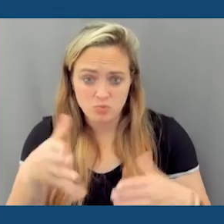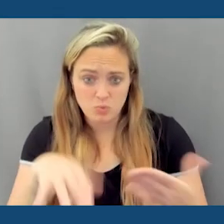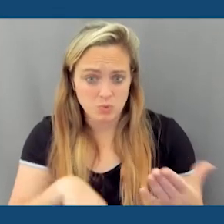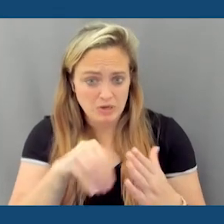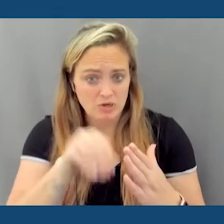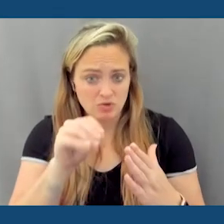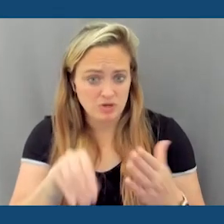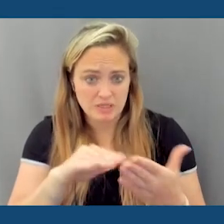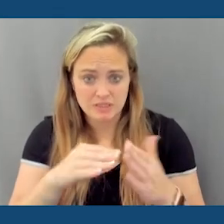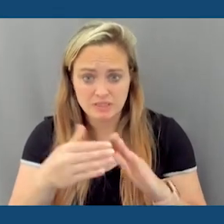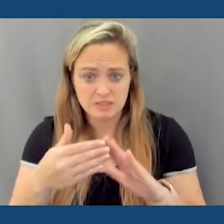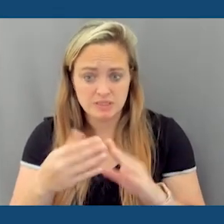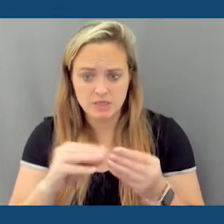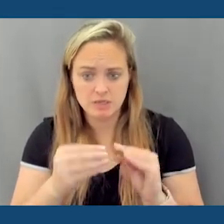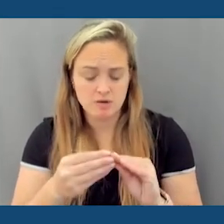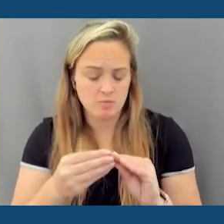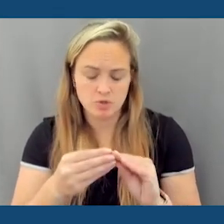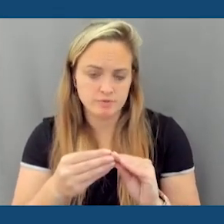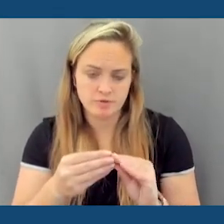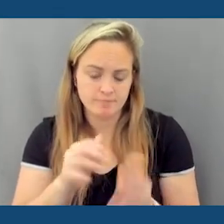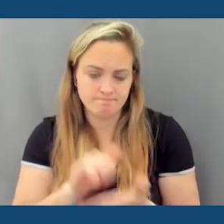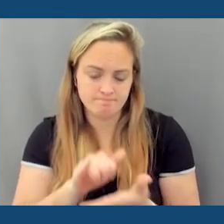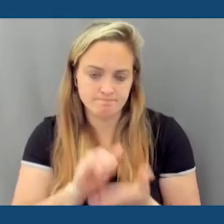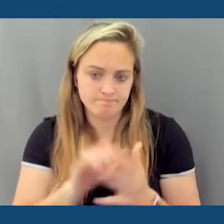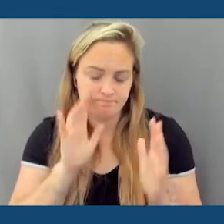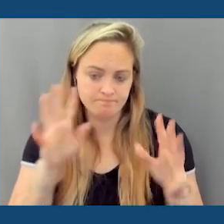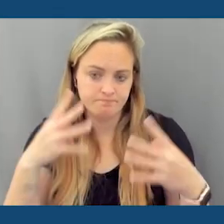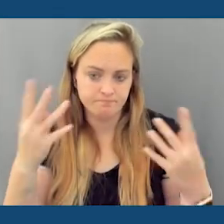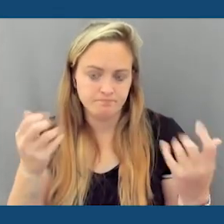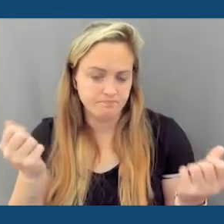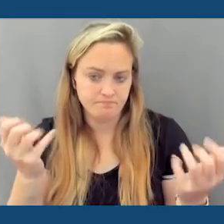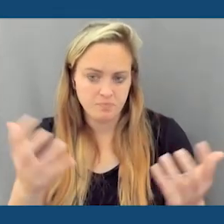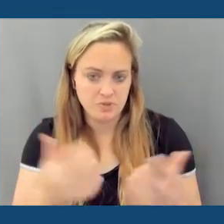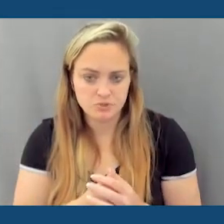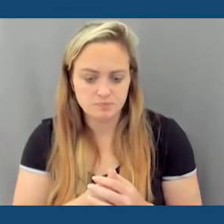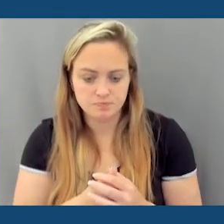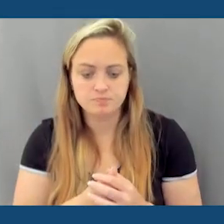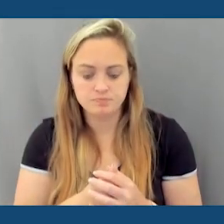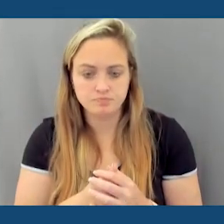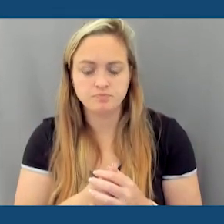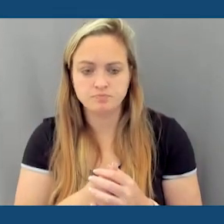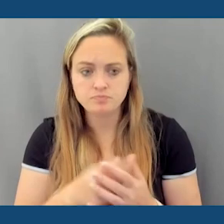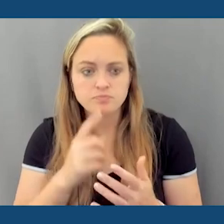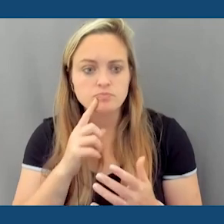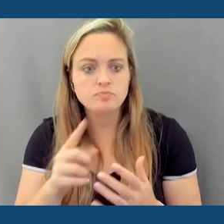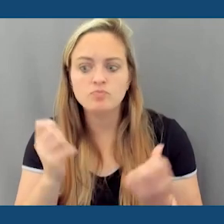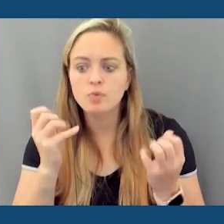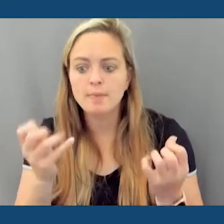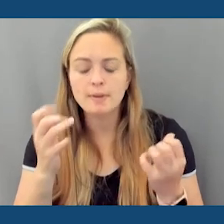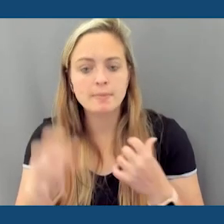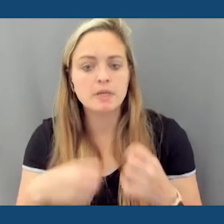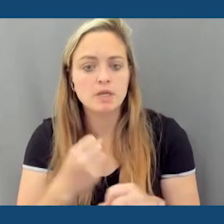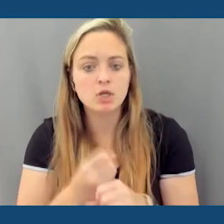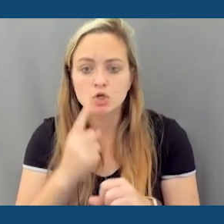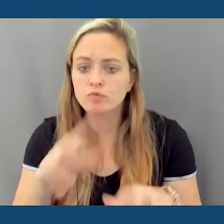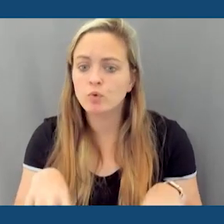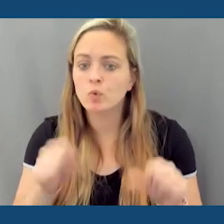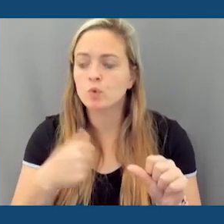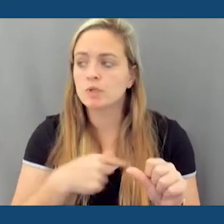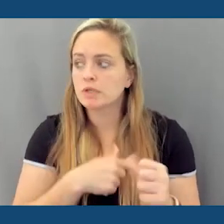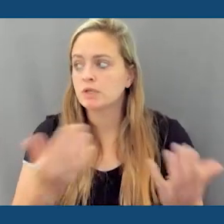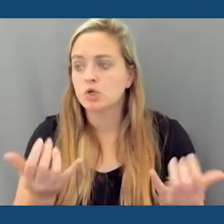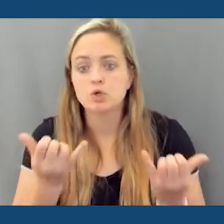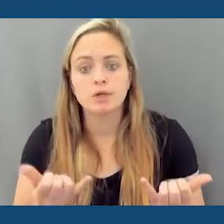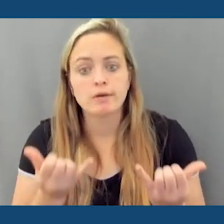the numbers are just unconscionable. So I want to thank Borough President Vanessa Gibson, a friend for many, many years, for hosting us here today